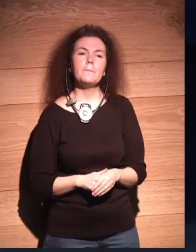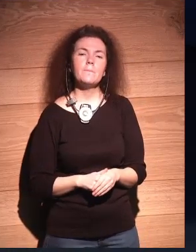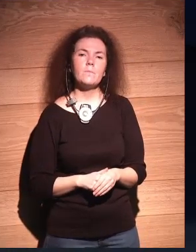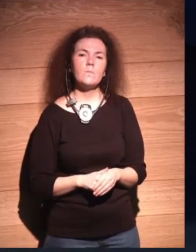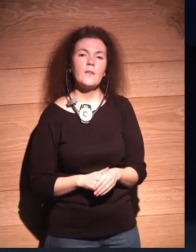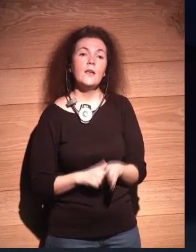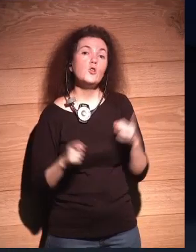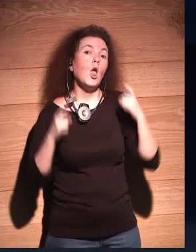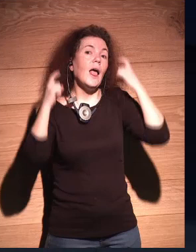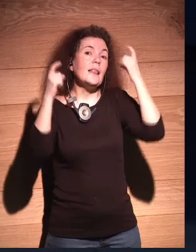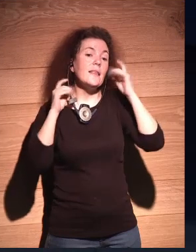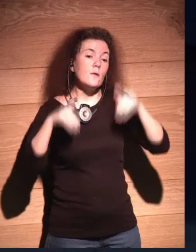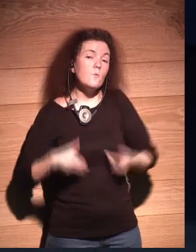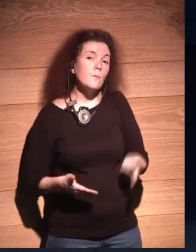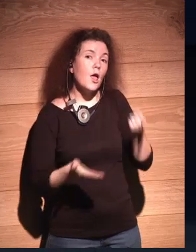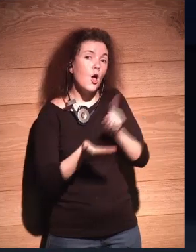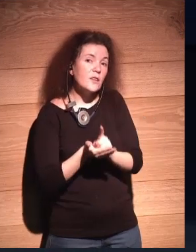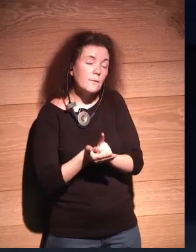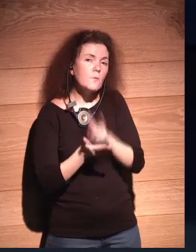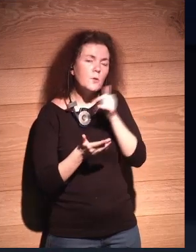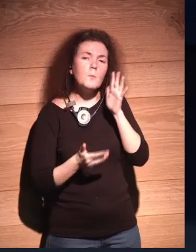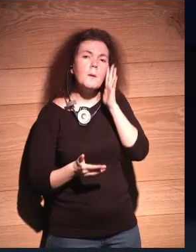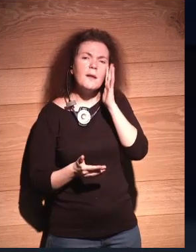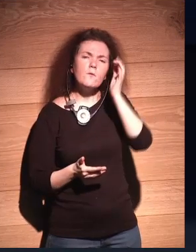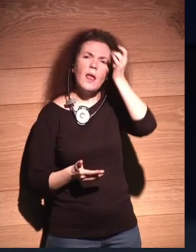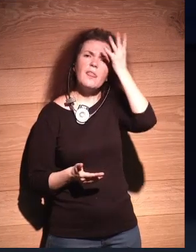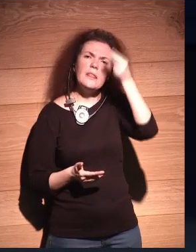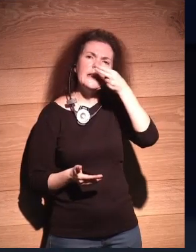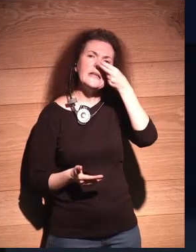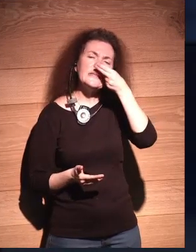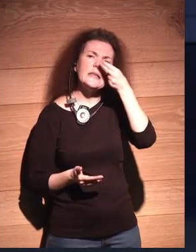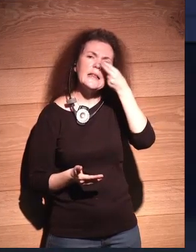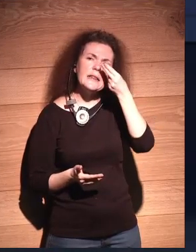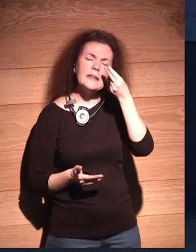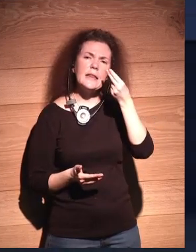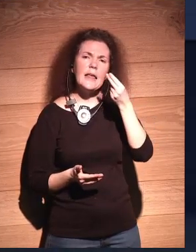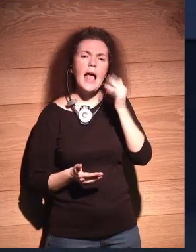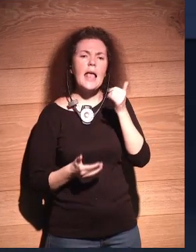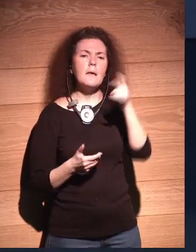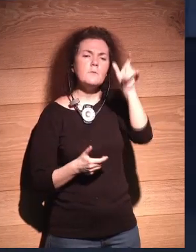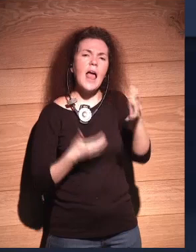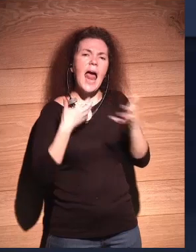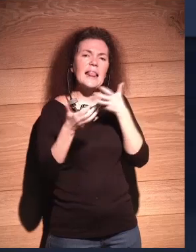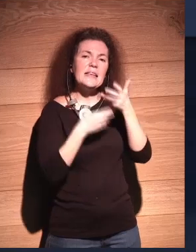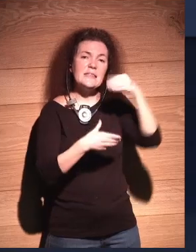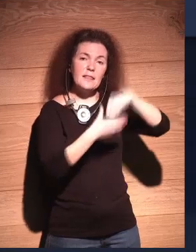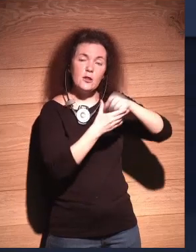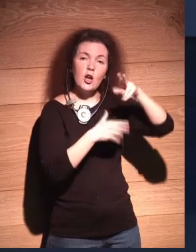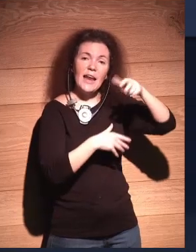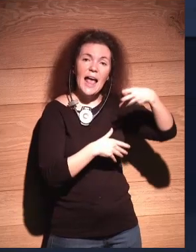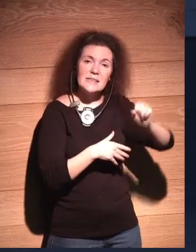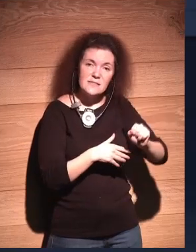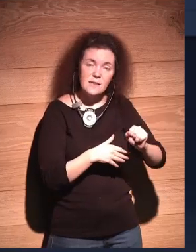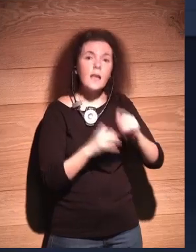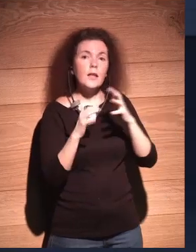very good idea to have an artist in residence at NASA. I think it's a very good idea to have an artist in residence in Congress, an